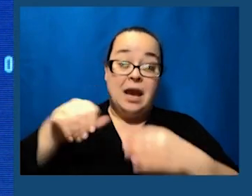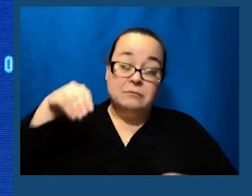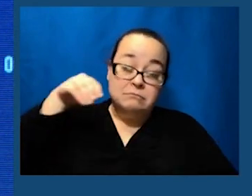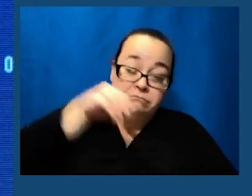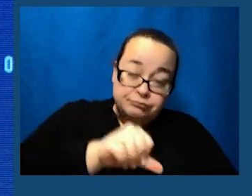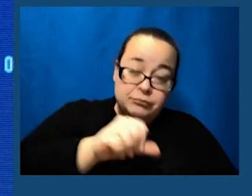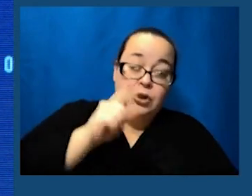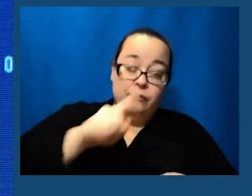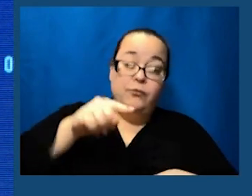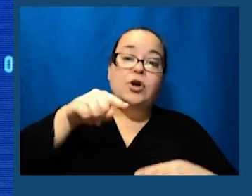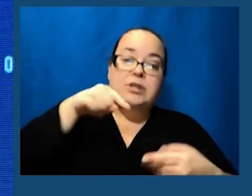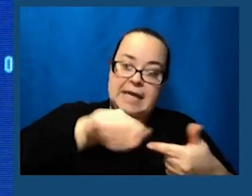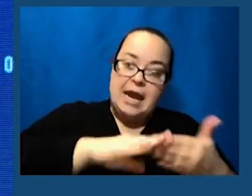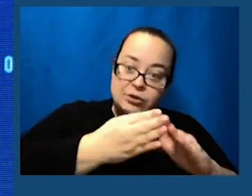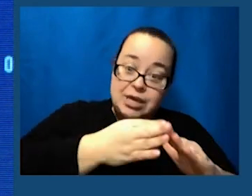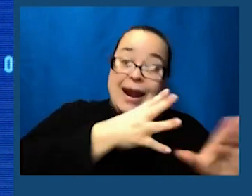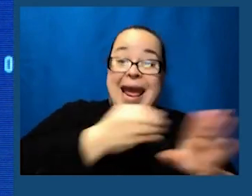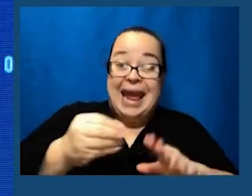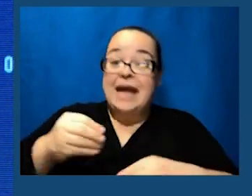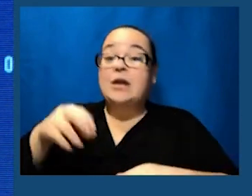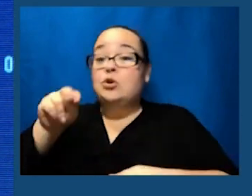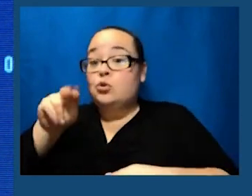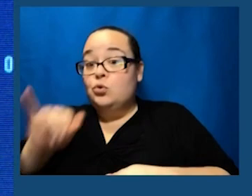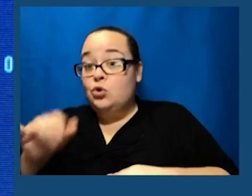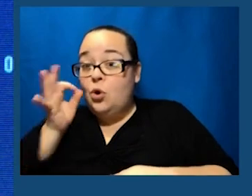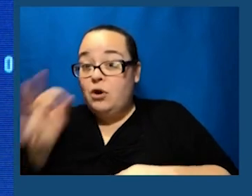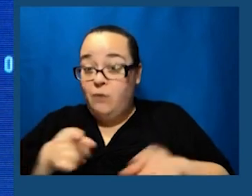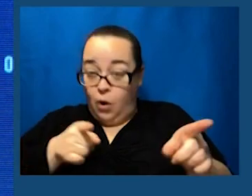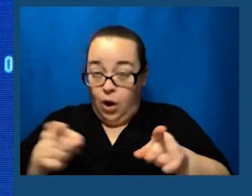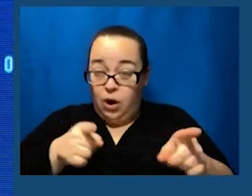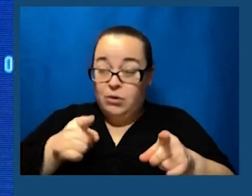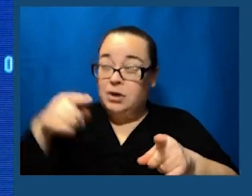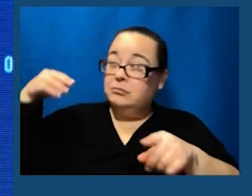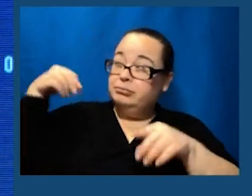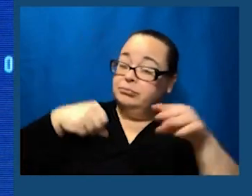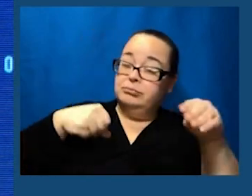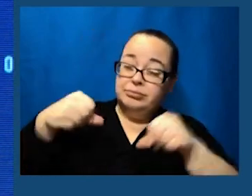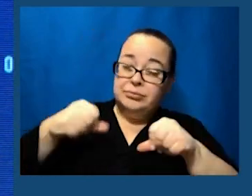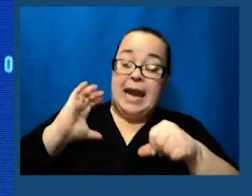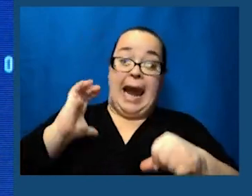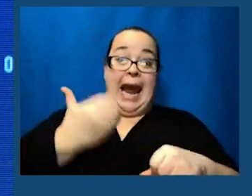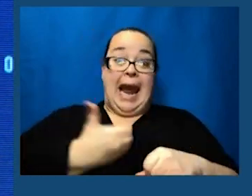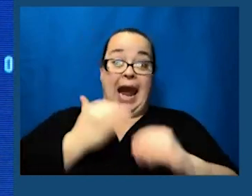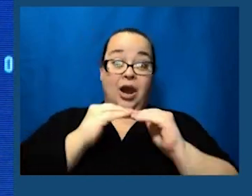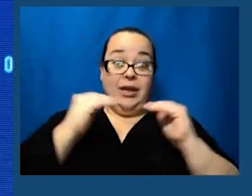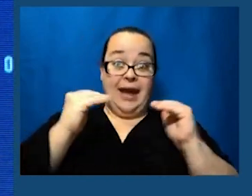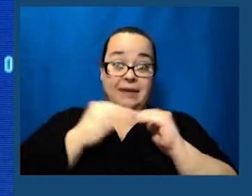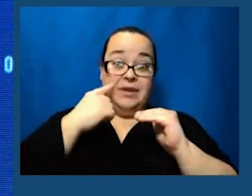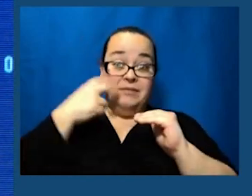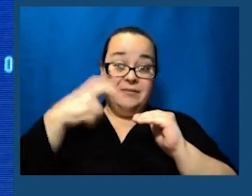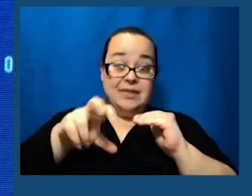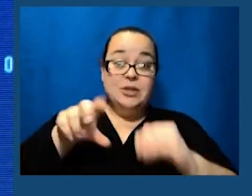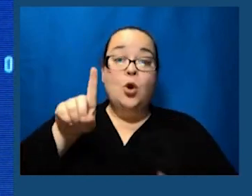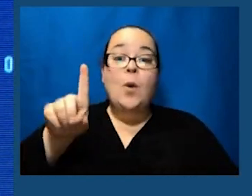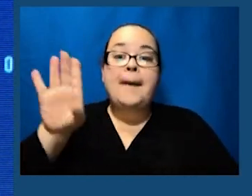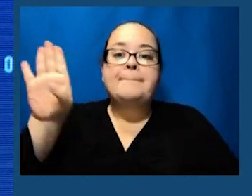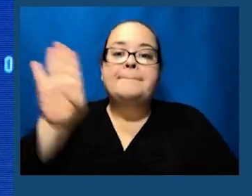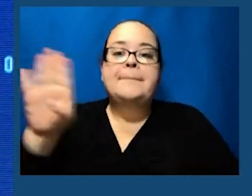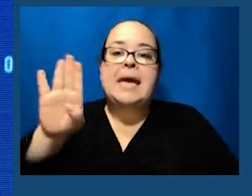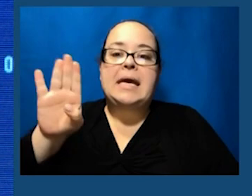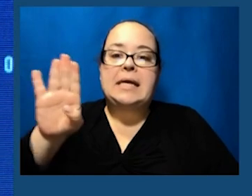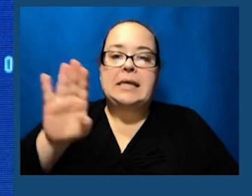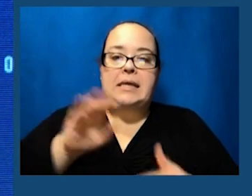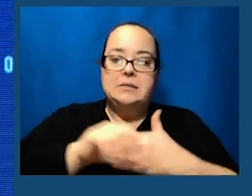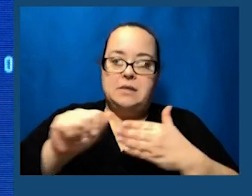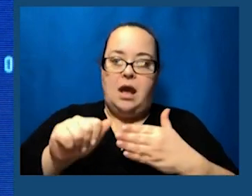Initiative and New York Forward, we have brought our level of investment to $1 billion in communities